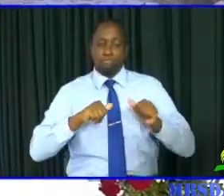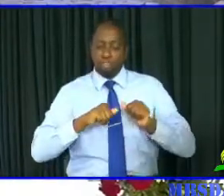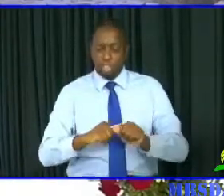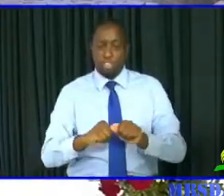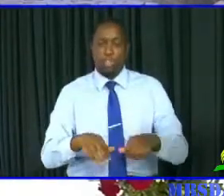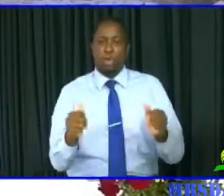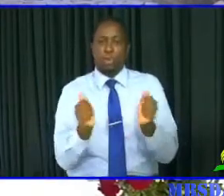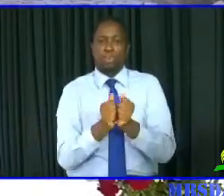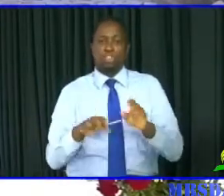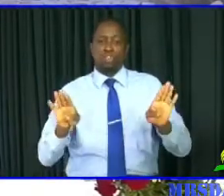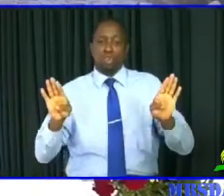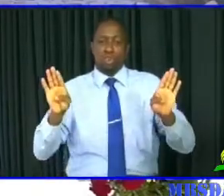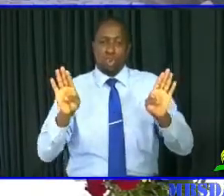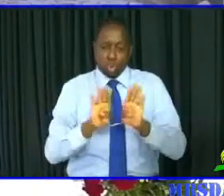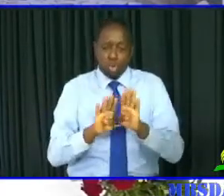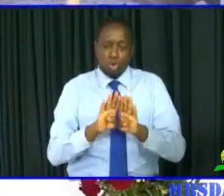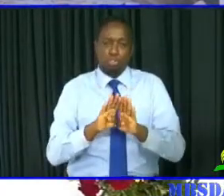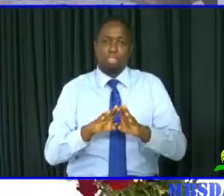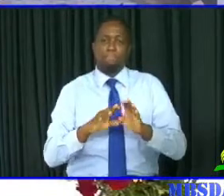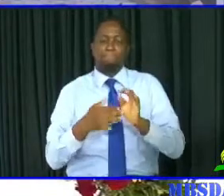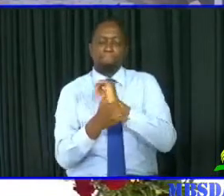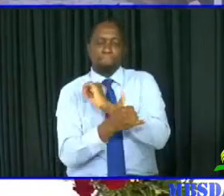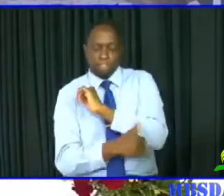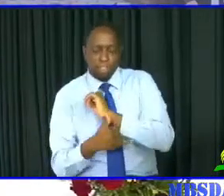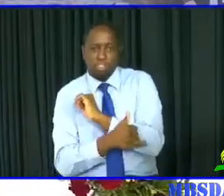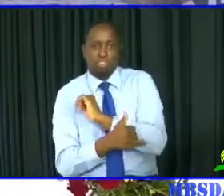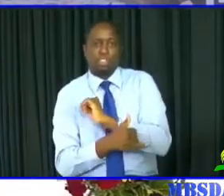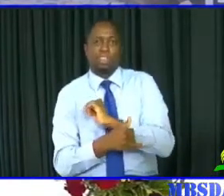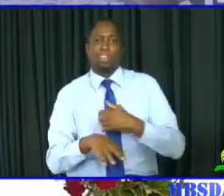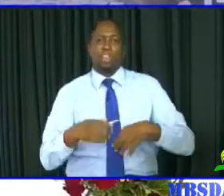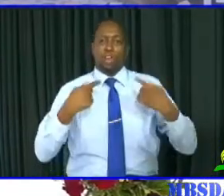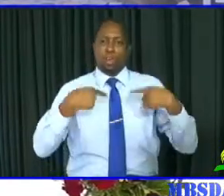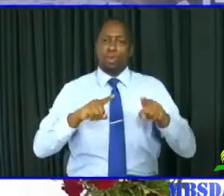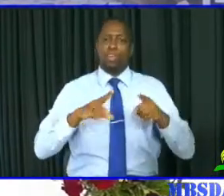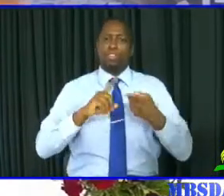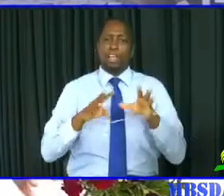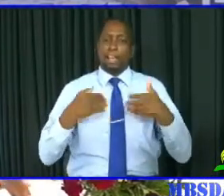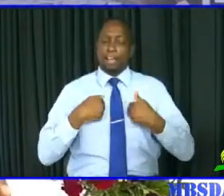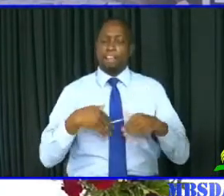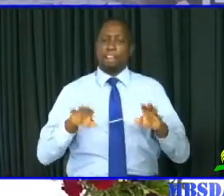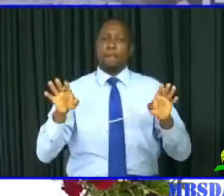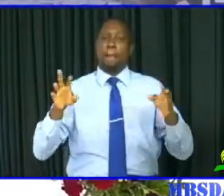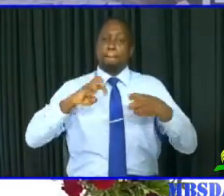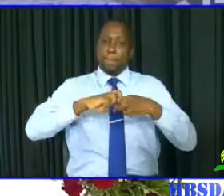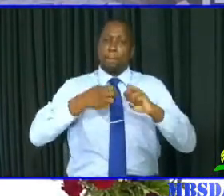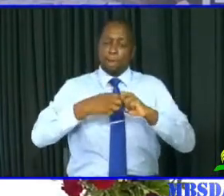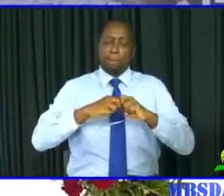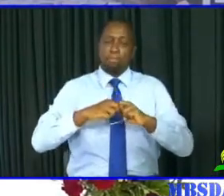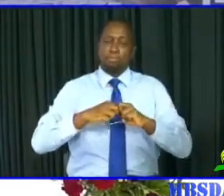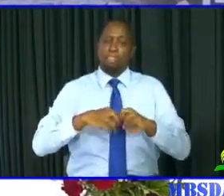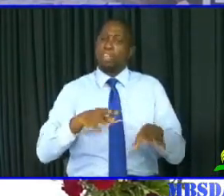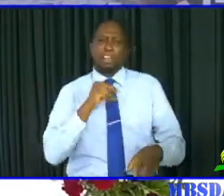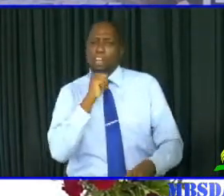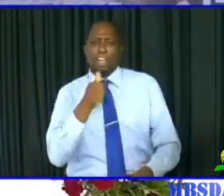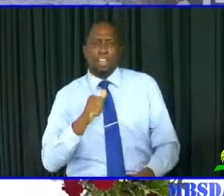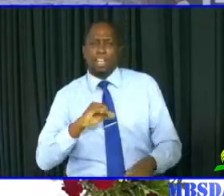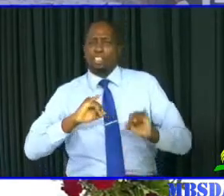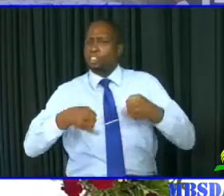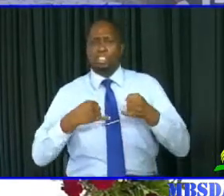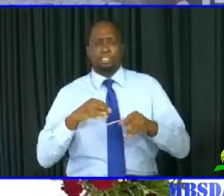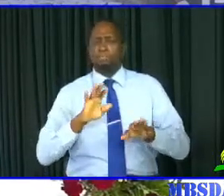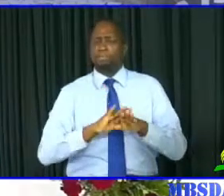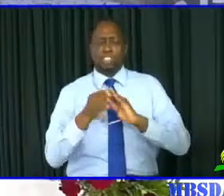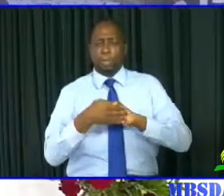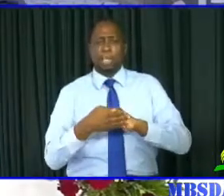is not the only such nation. Many other nations around the world have to open borders in order to survive. But